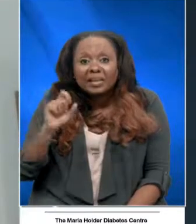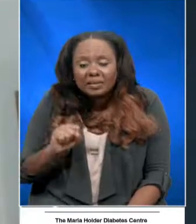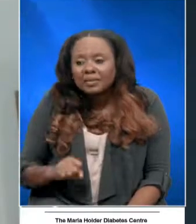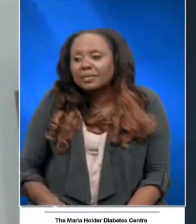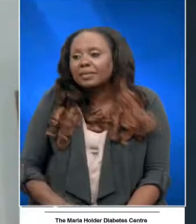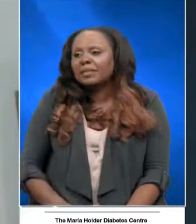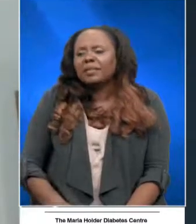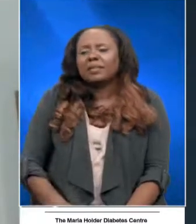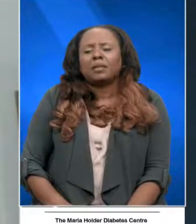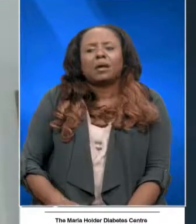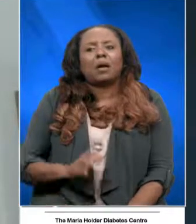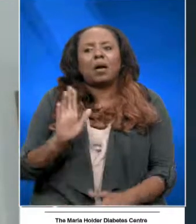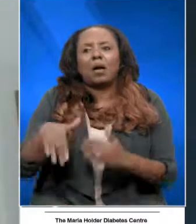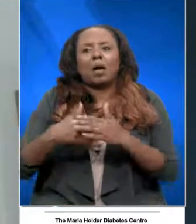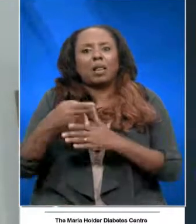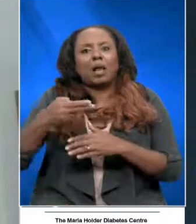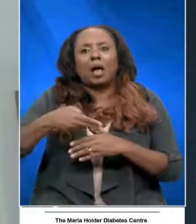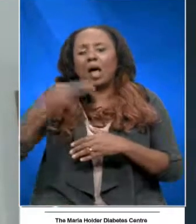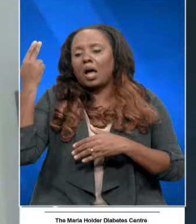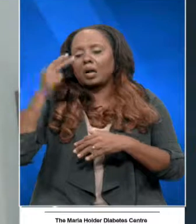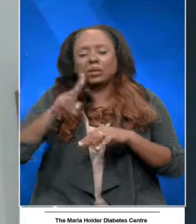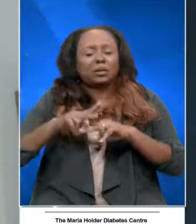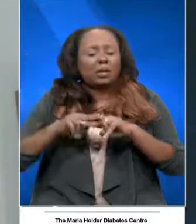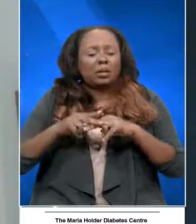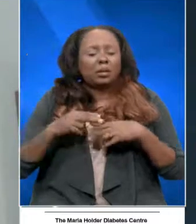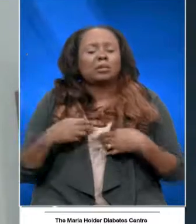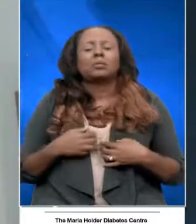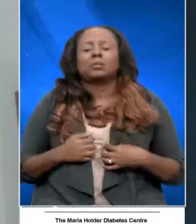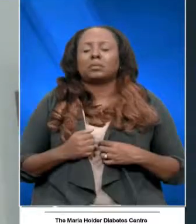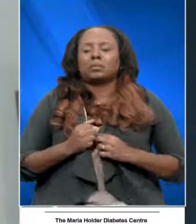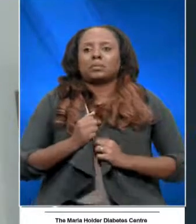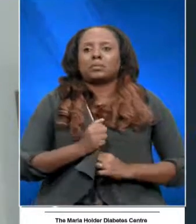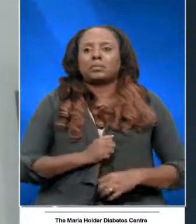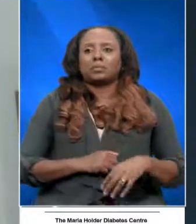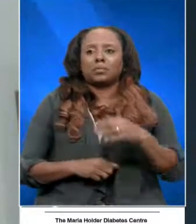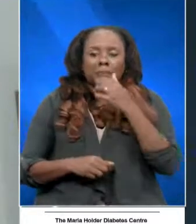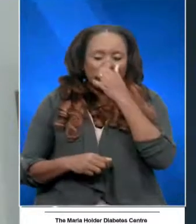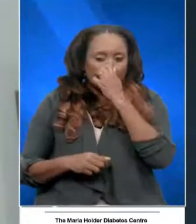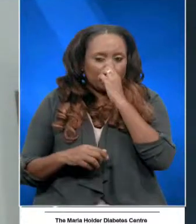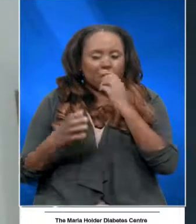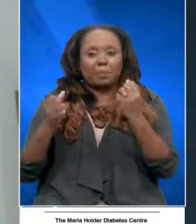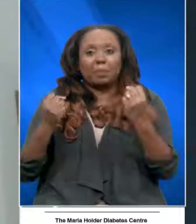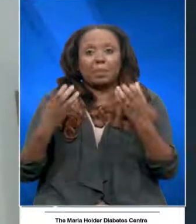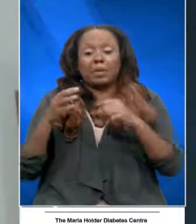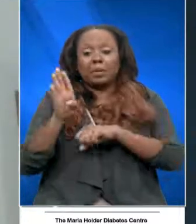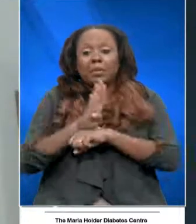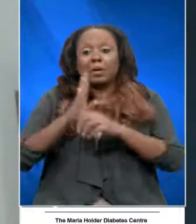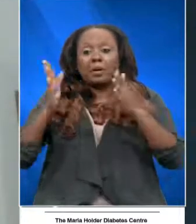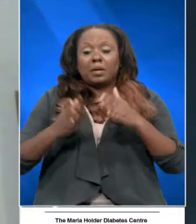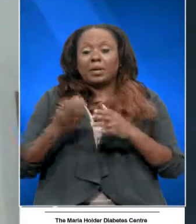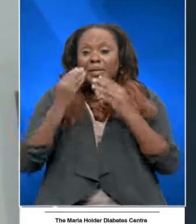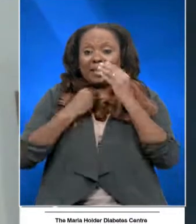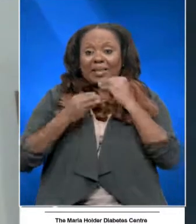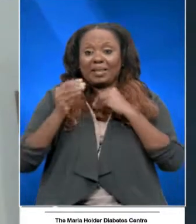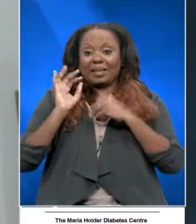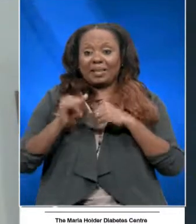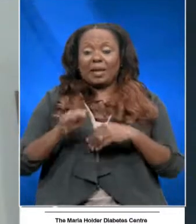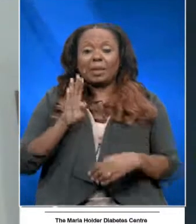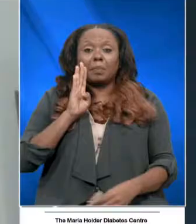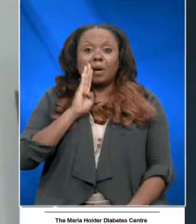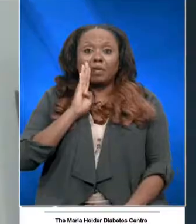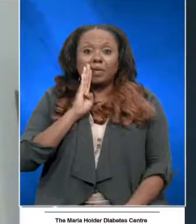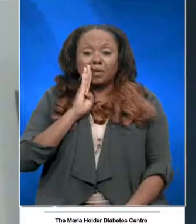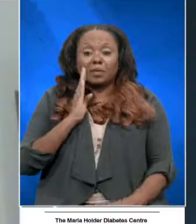processed items, and that is part of a regular breakfast of many Bajans, unfortunately. So we really don't think about